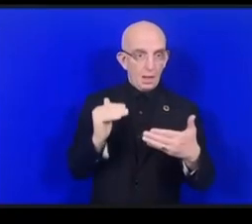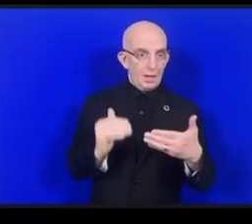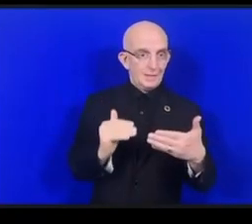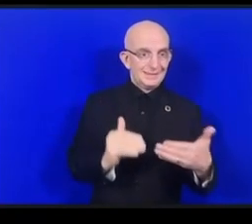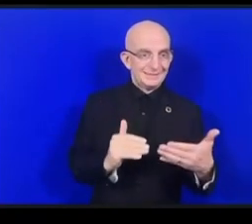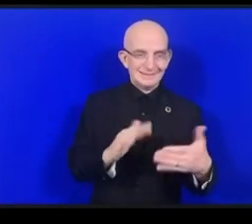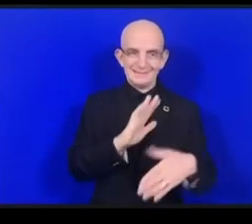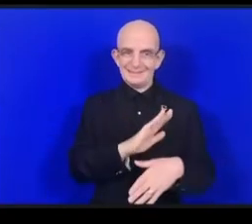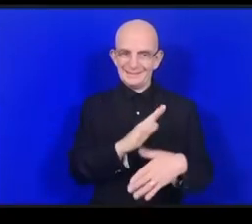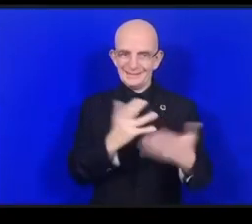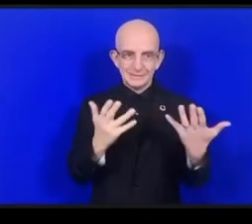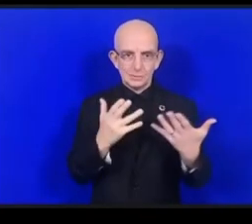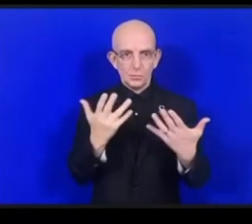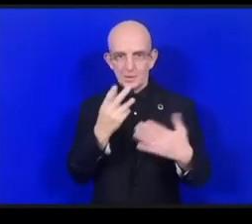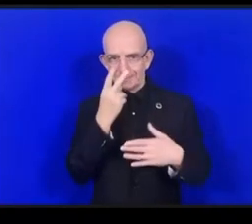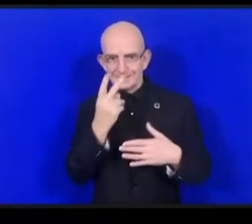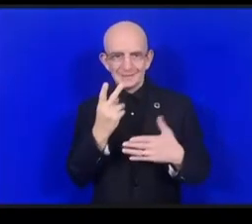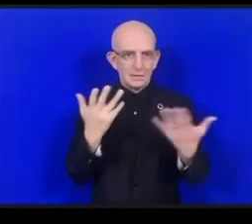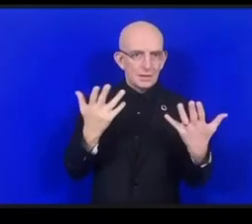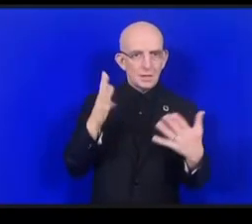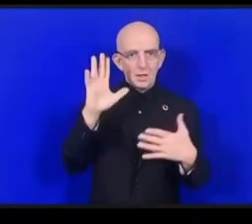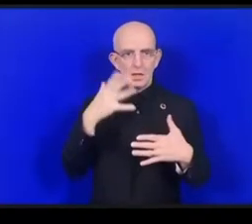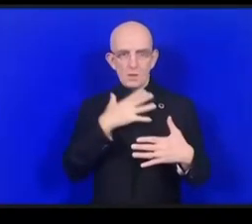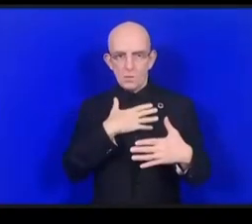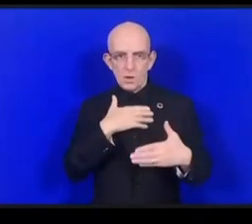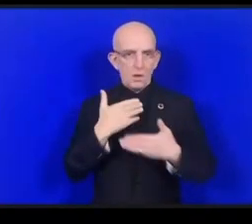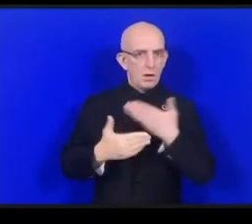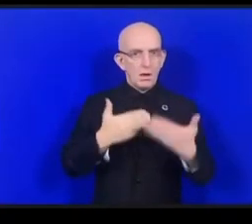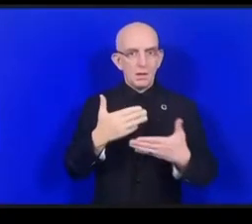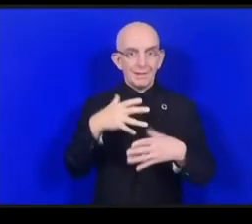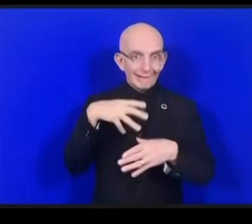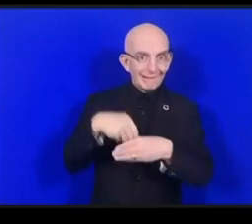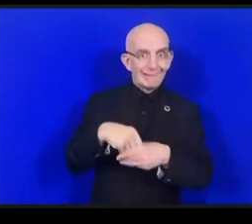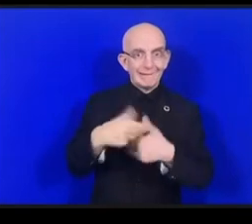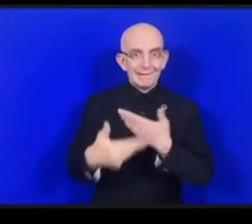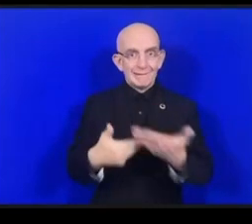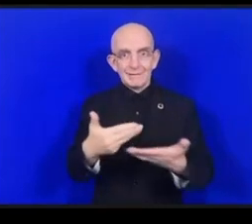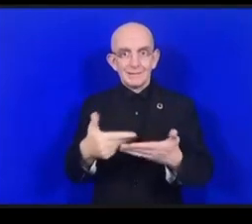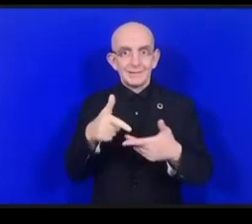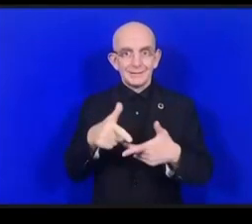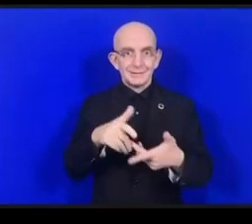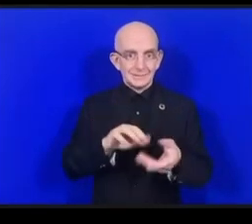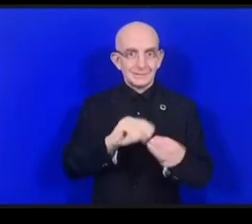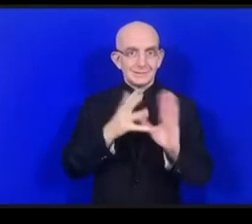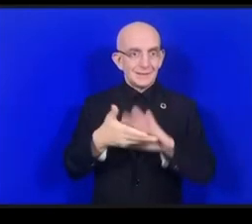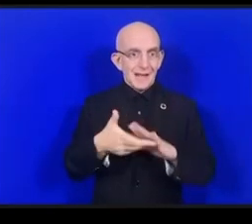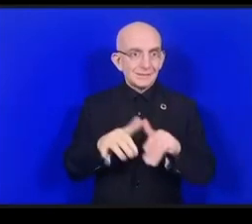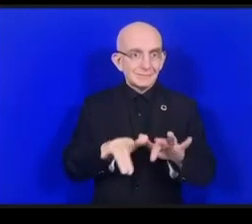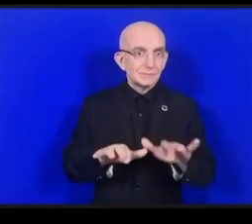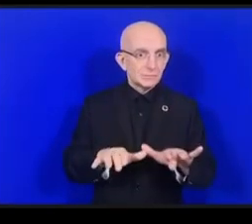in their respective local community, of course, regional and the global community. We are now